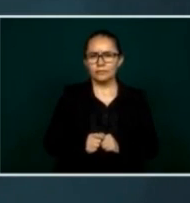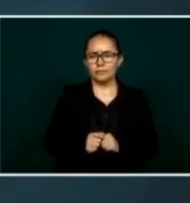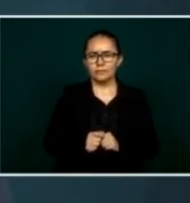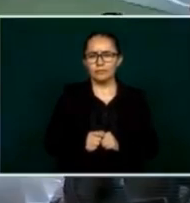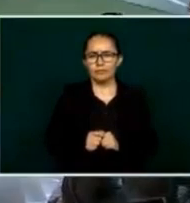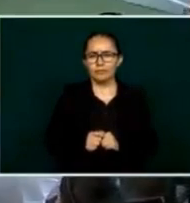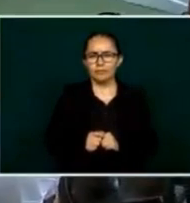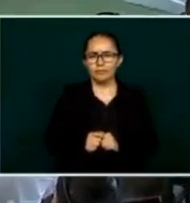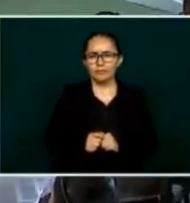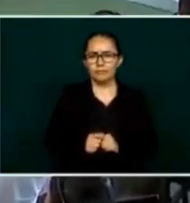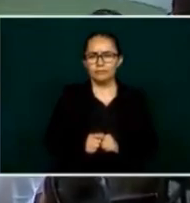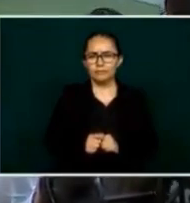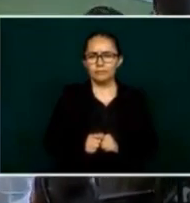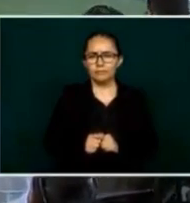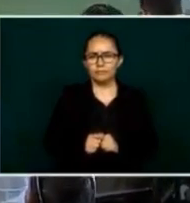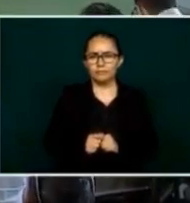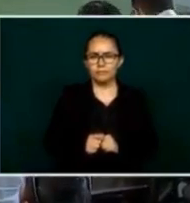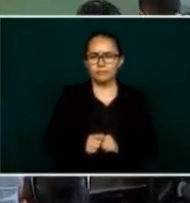be the little